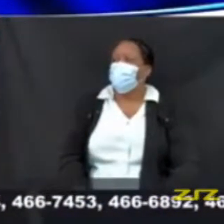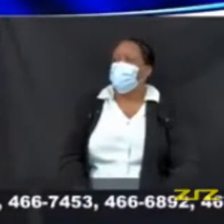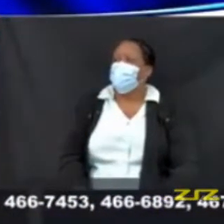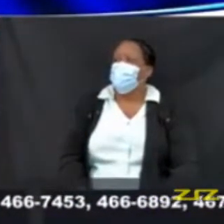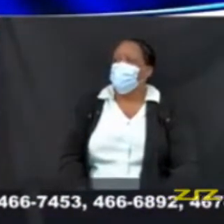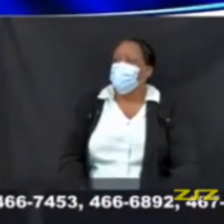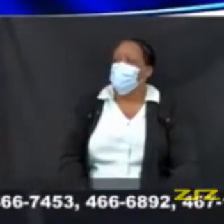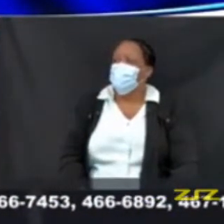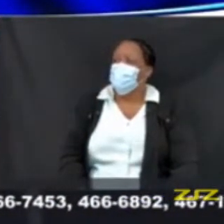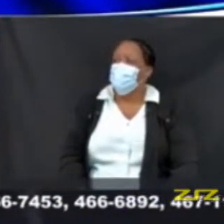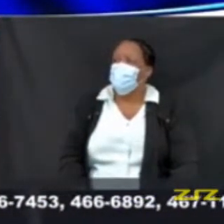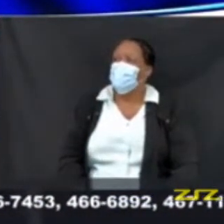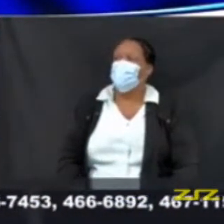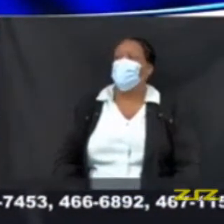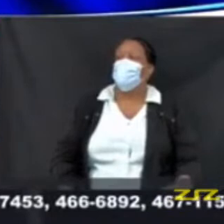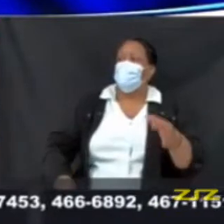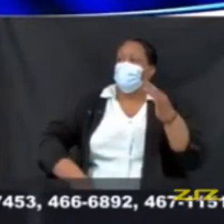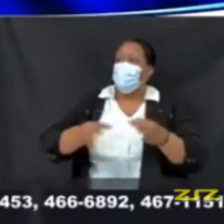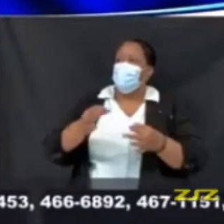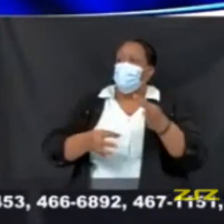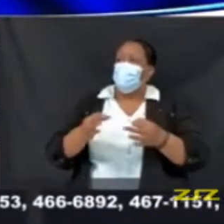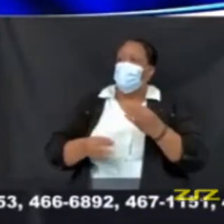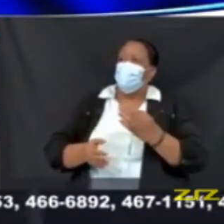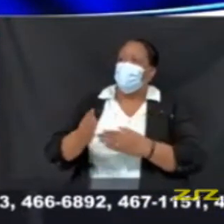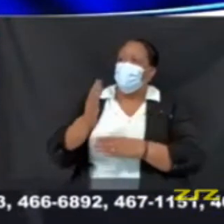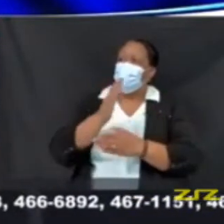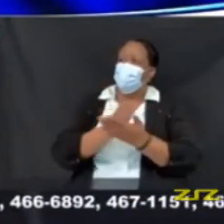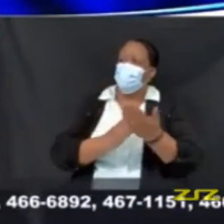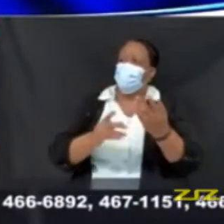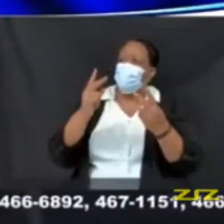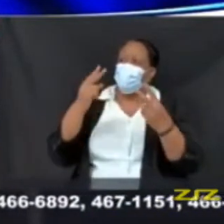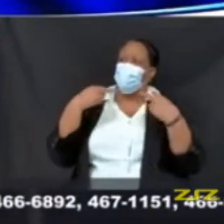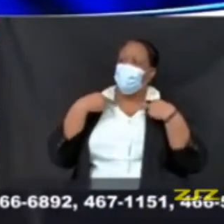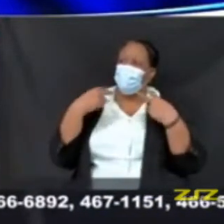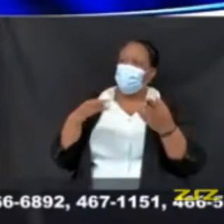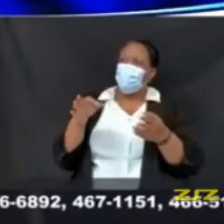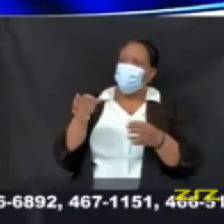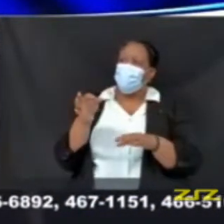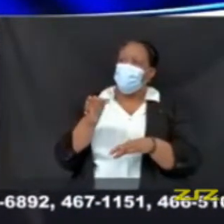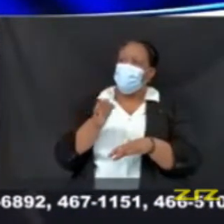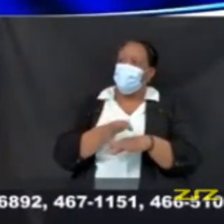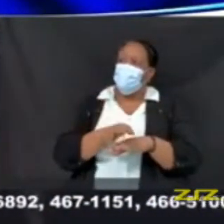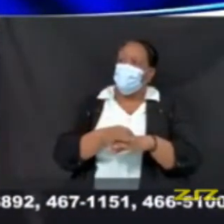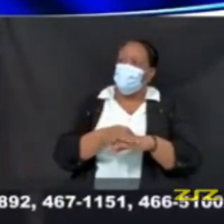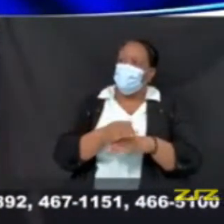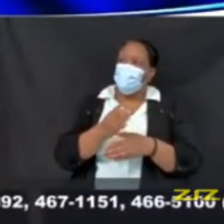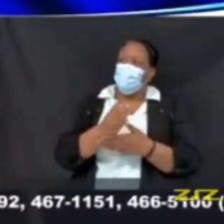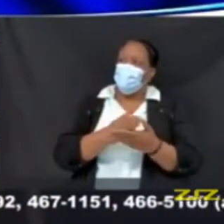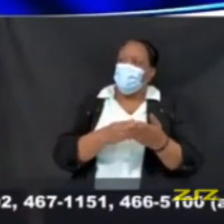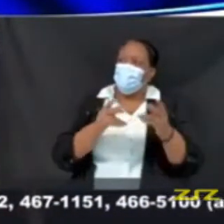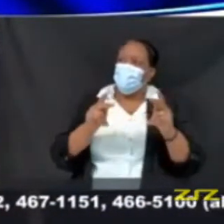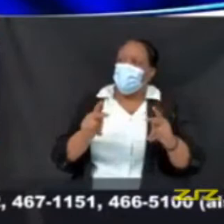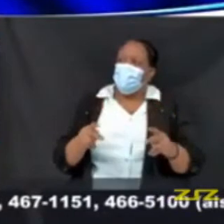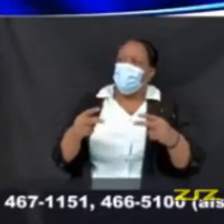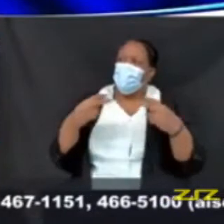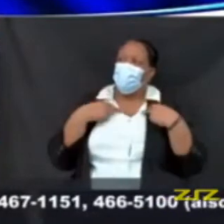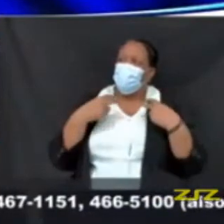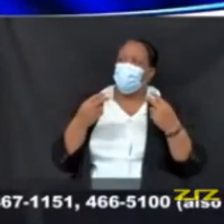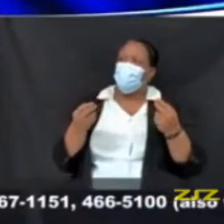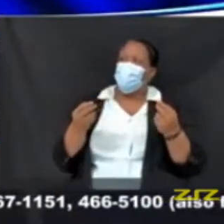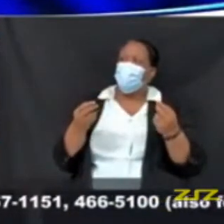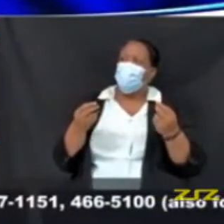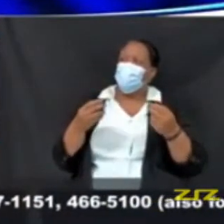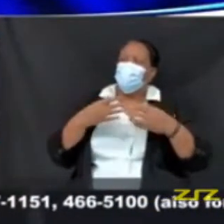having a blood clot that went to the lung, they might have some tiredness, some shortness of breath, some increased sweating, and